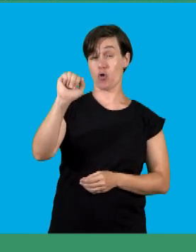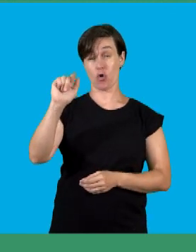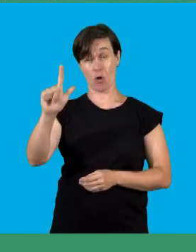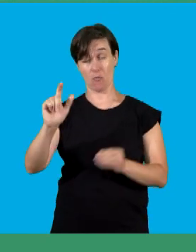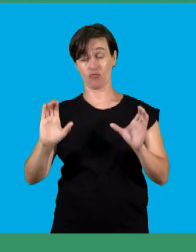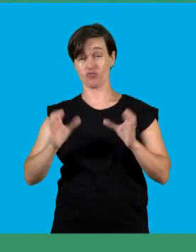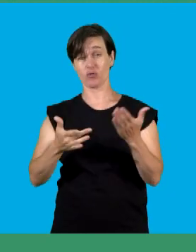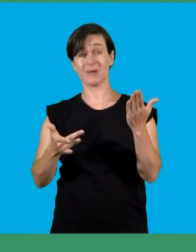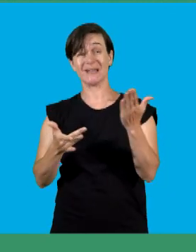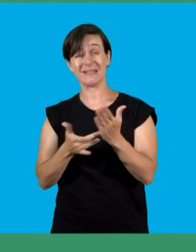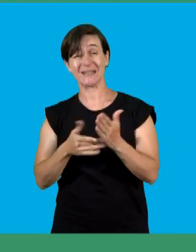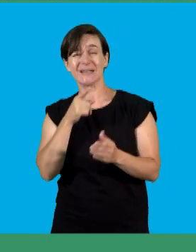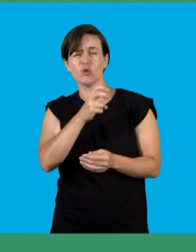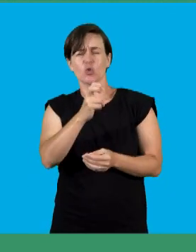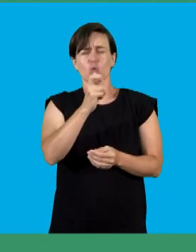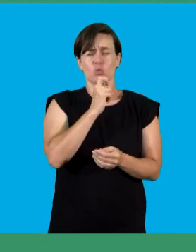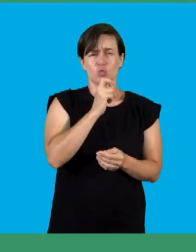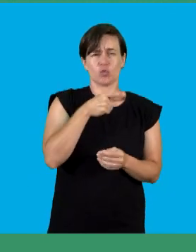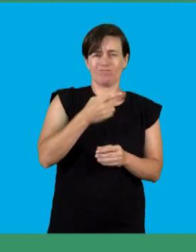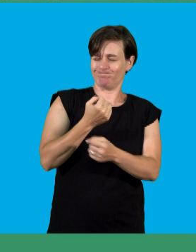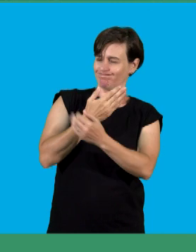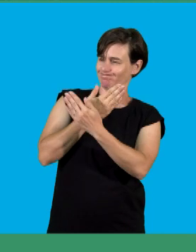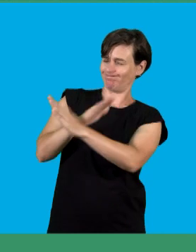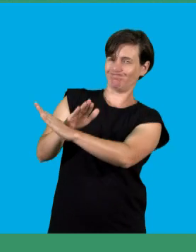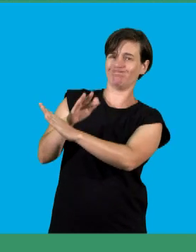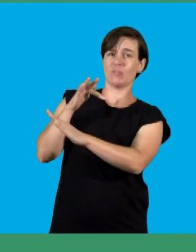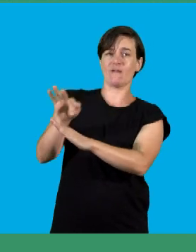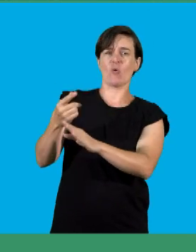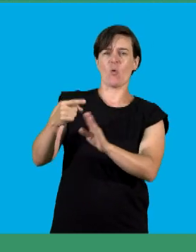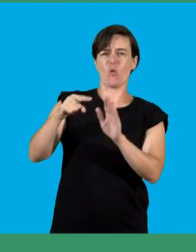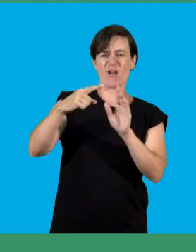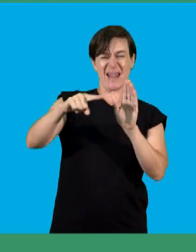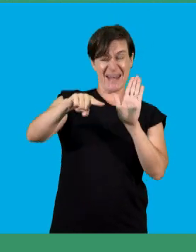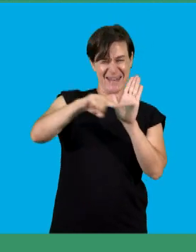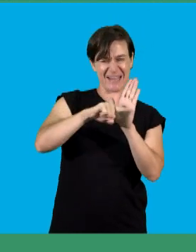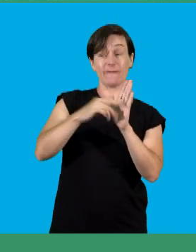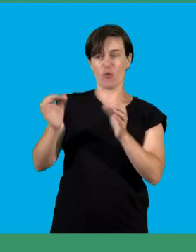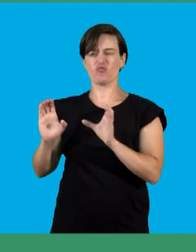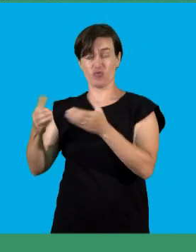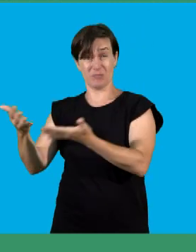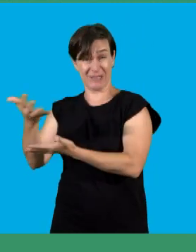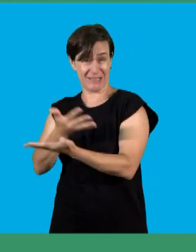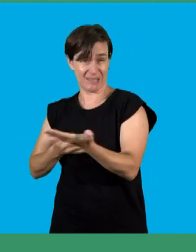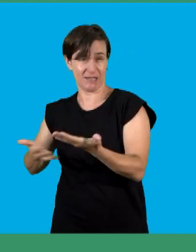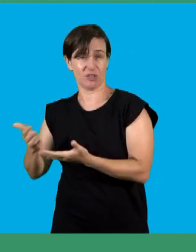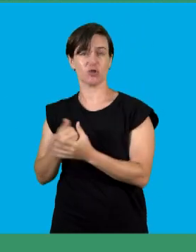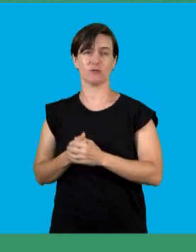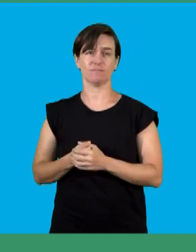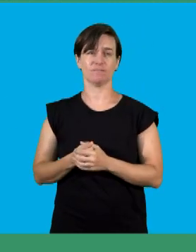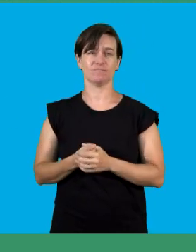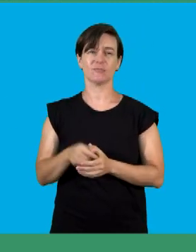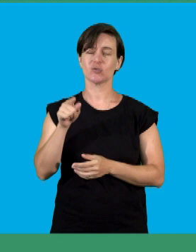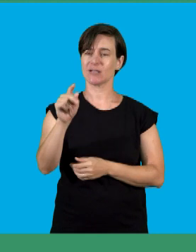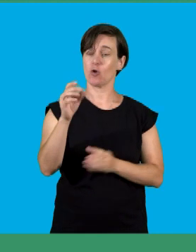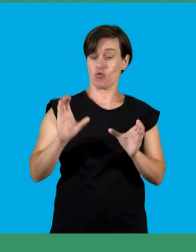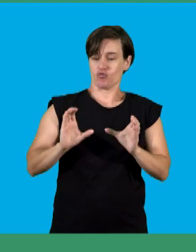to avoid the disadvantages of group discussions. Right, in as much as you can see here, it says it's a